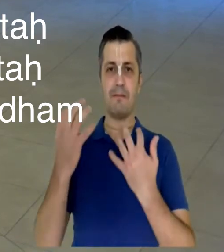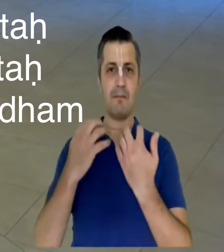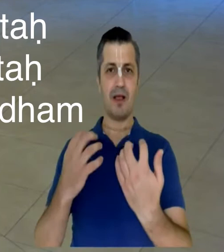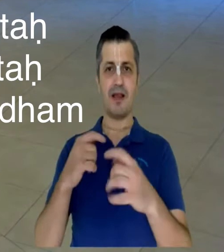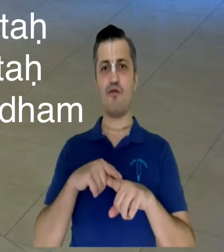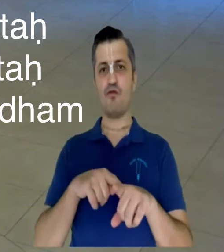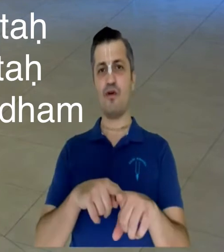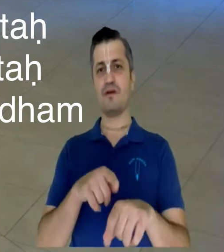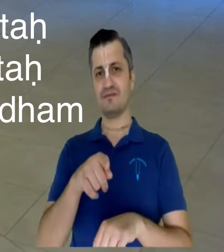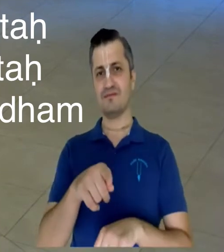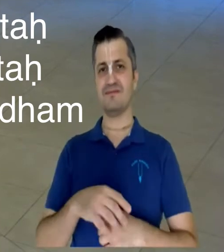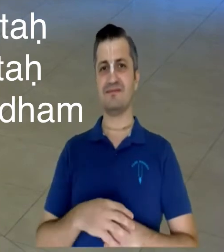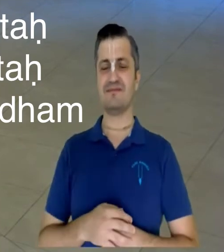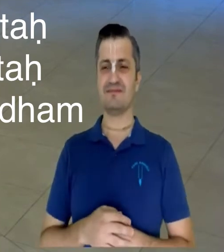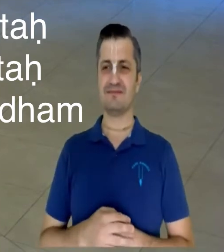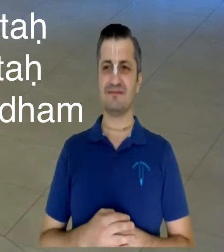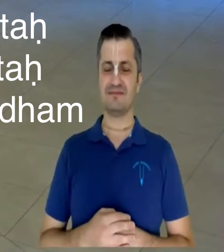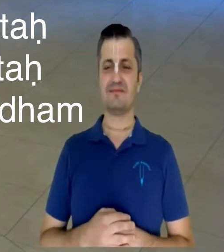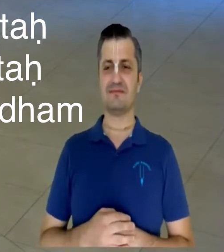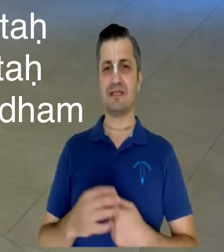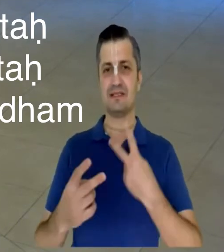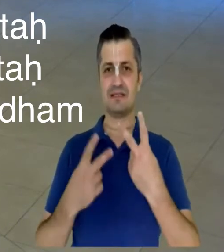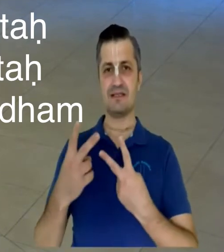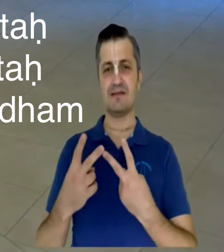Pranapana Samanyukta